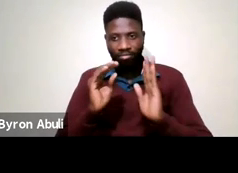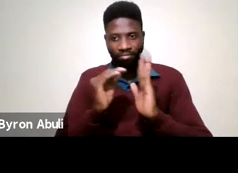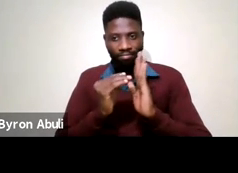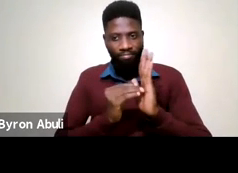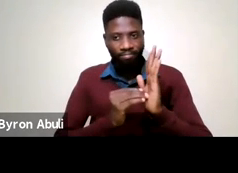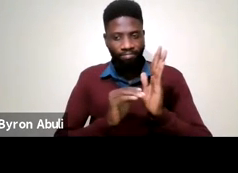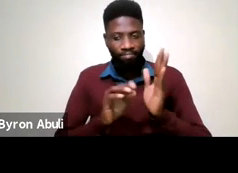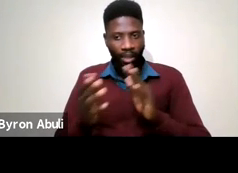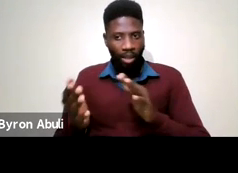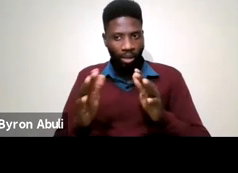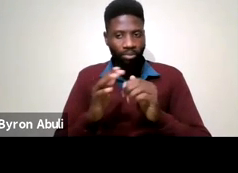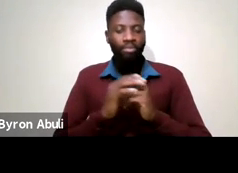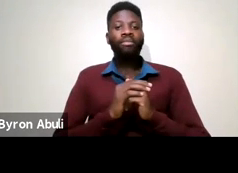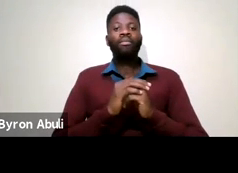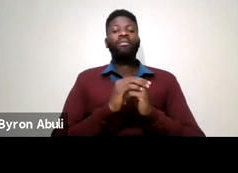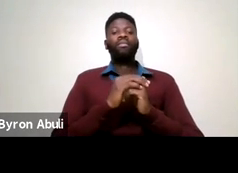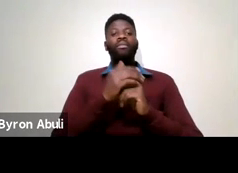Maybe I should go back and ask